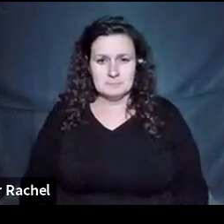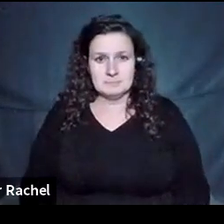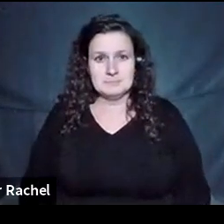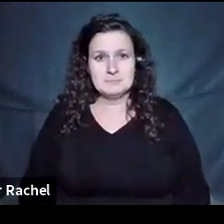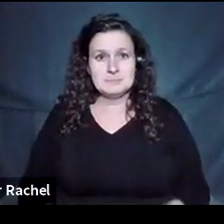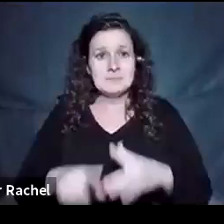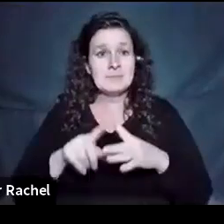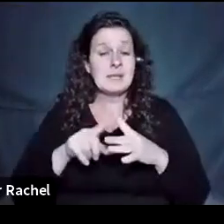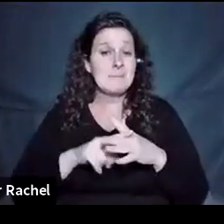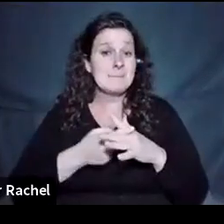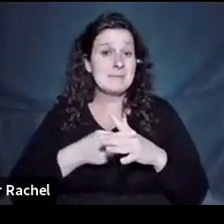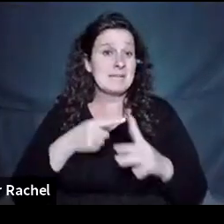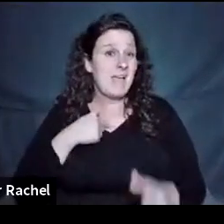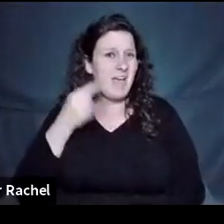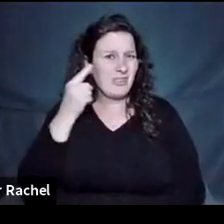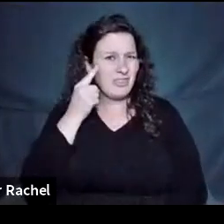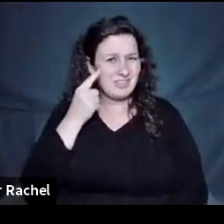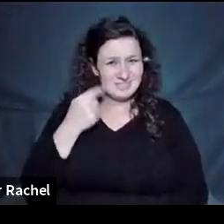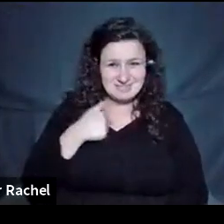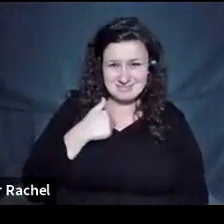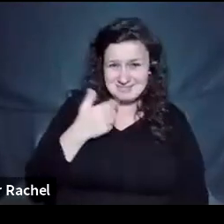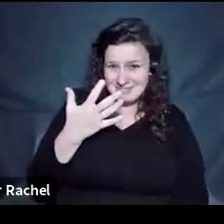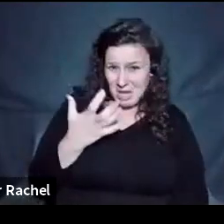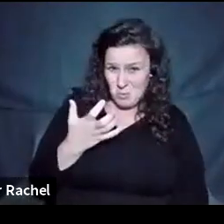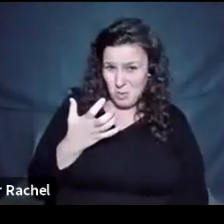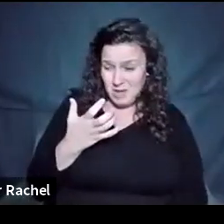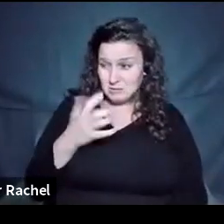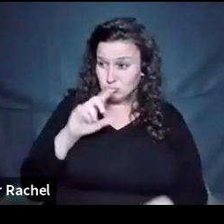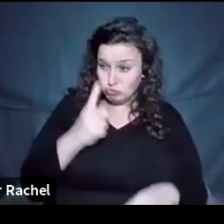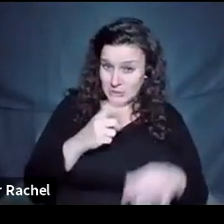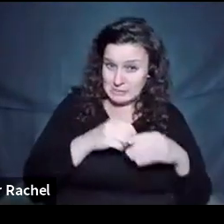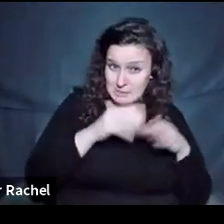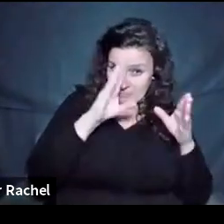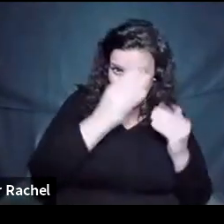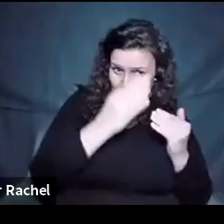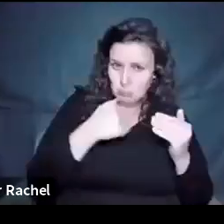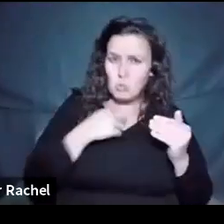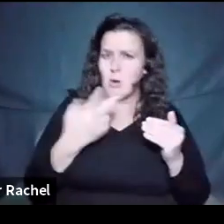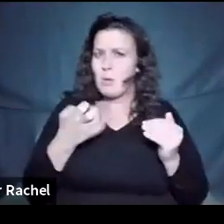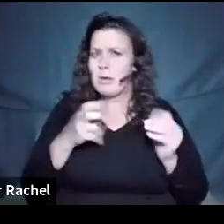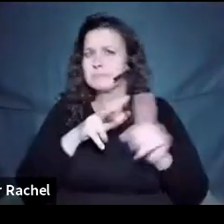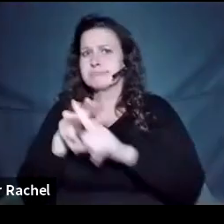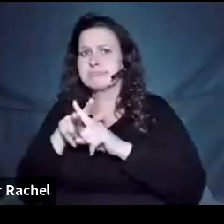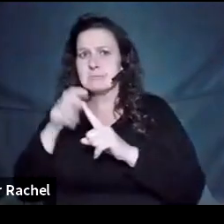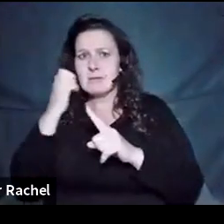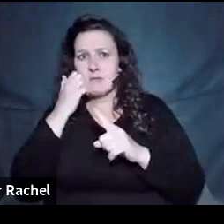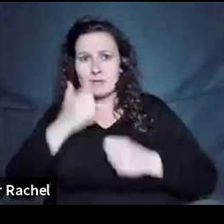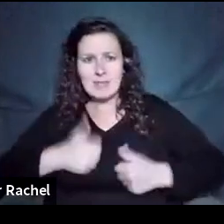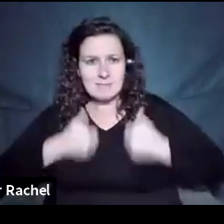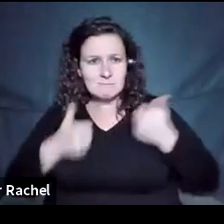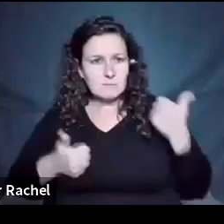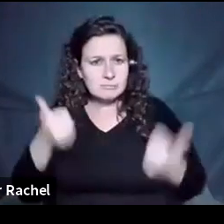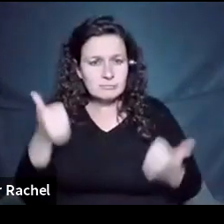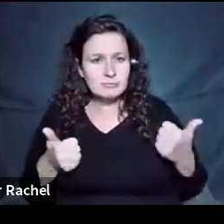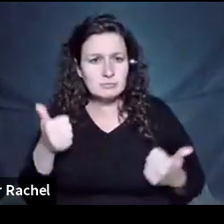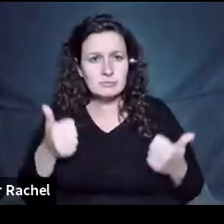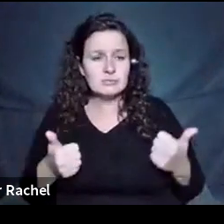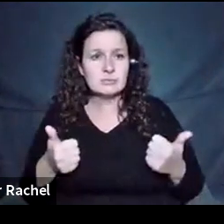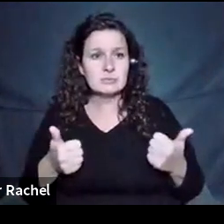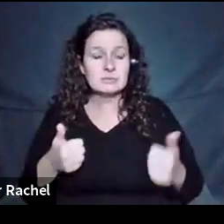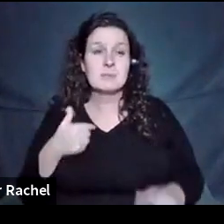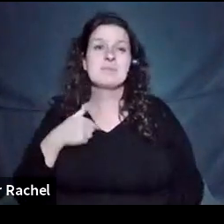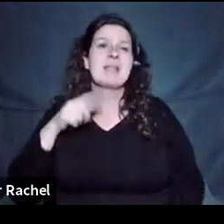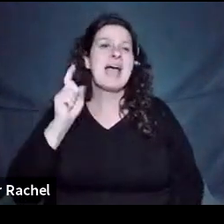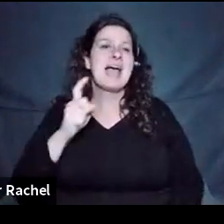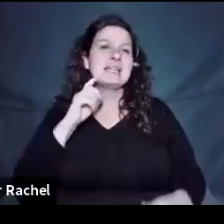thought, you know, is this something I want to take outside the bedroom? You know, and I had to get new carpet in